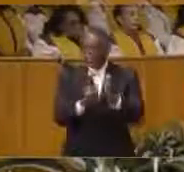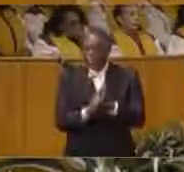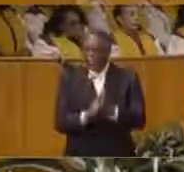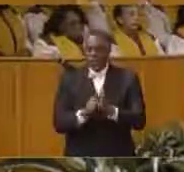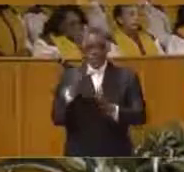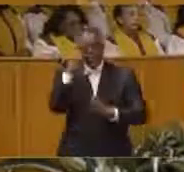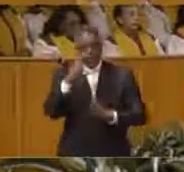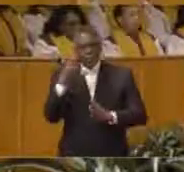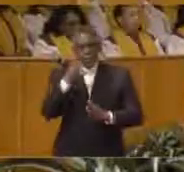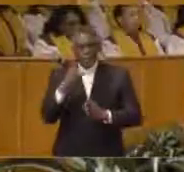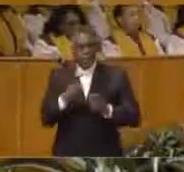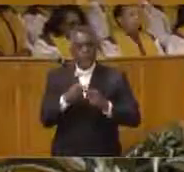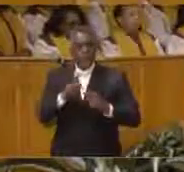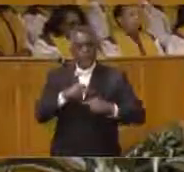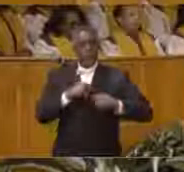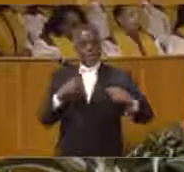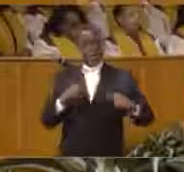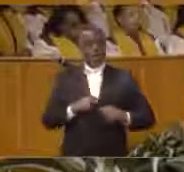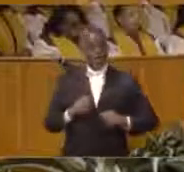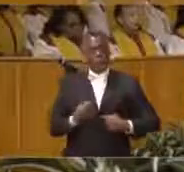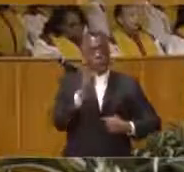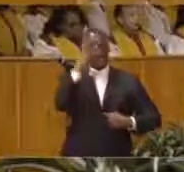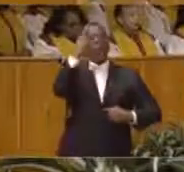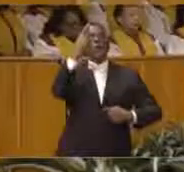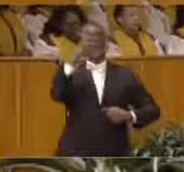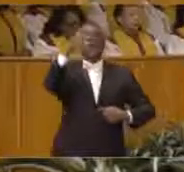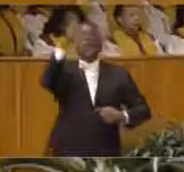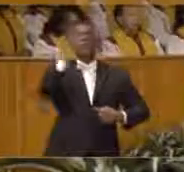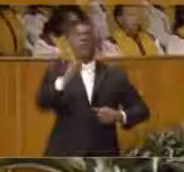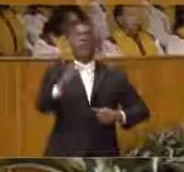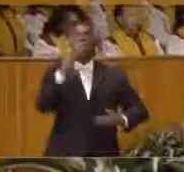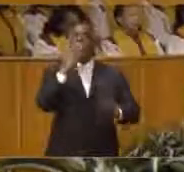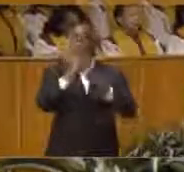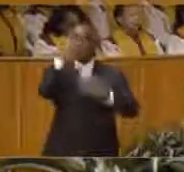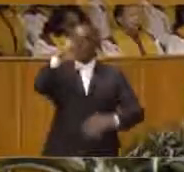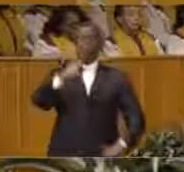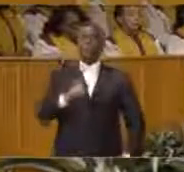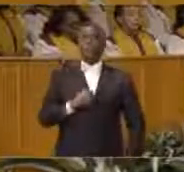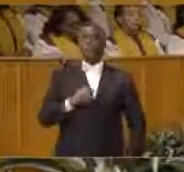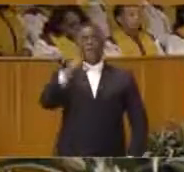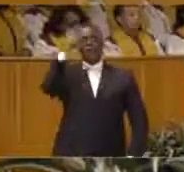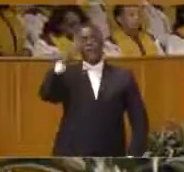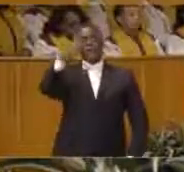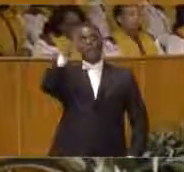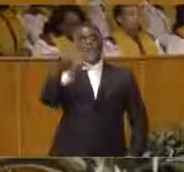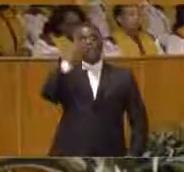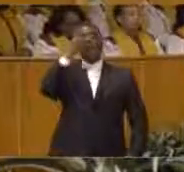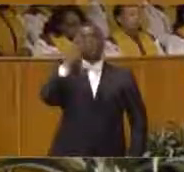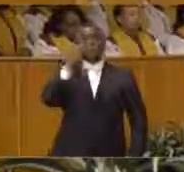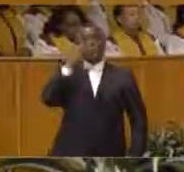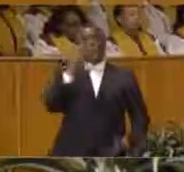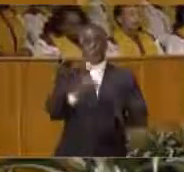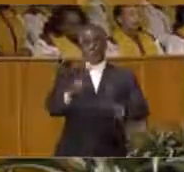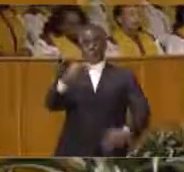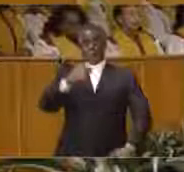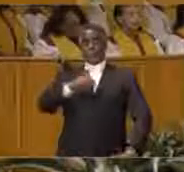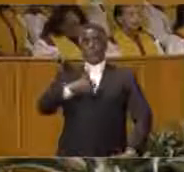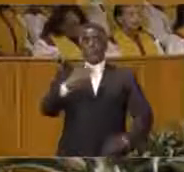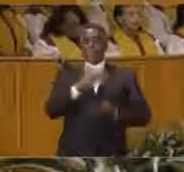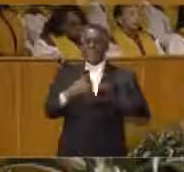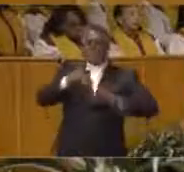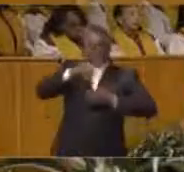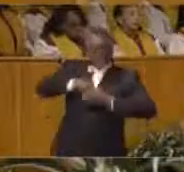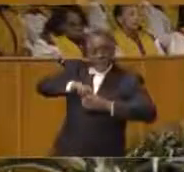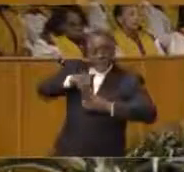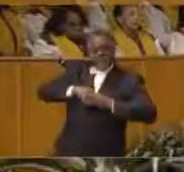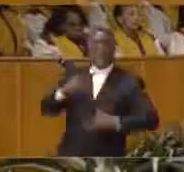come from the heart that realizes that God has been good to me. And because God's been good to me, there's